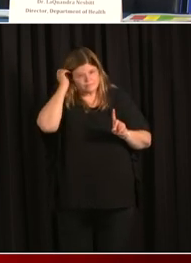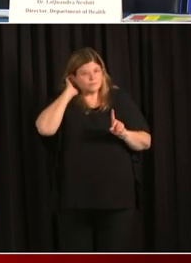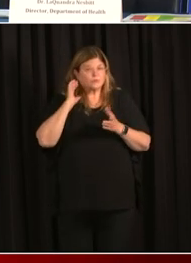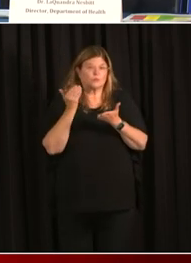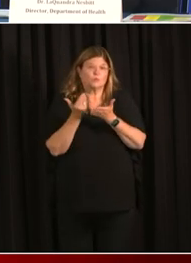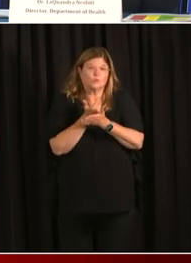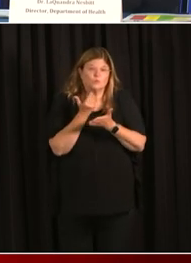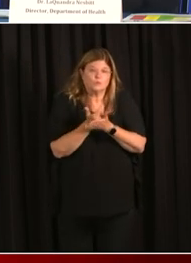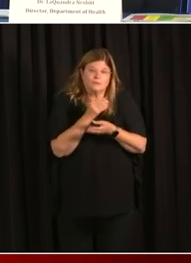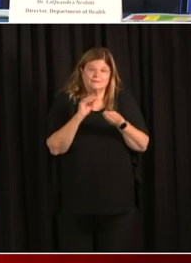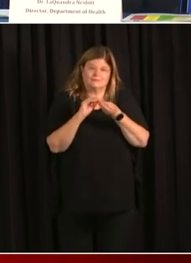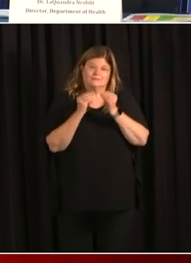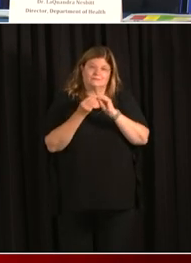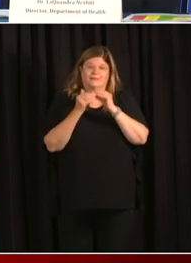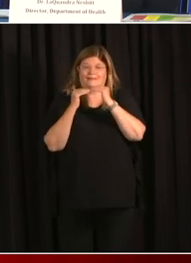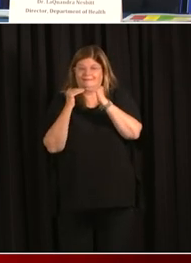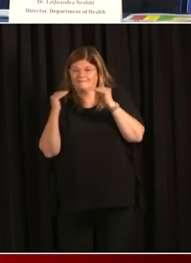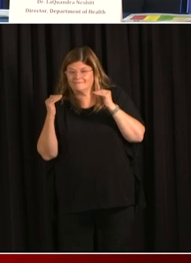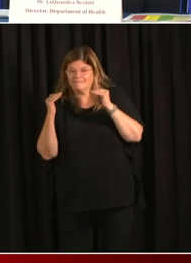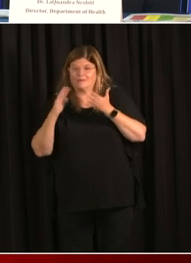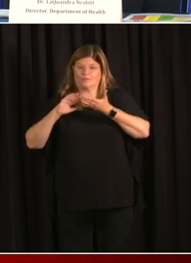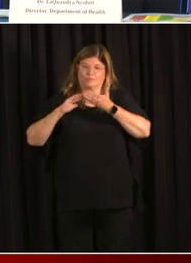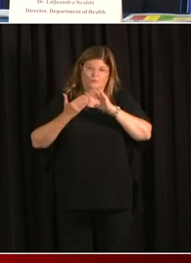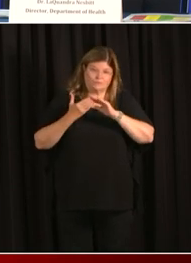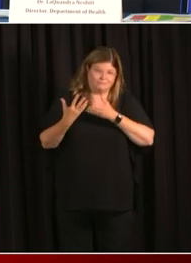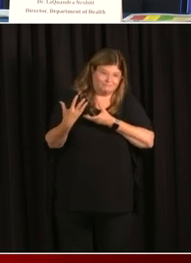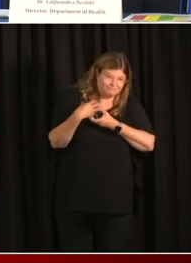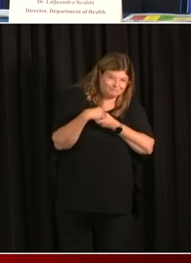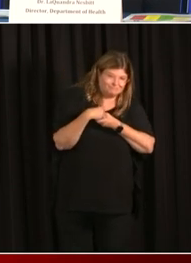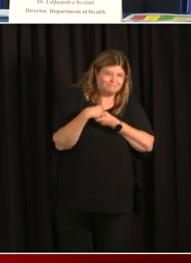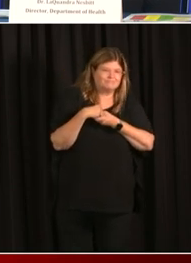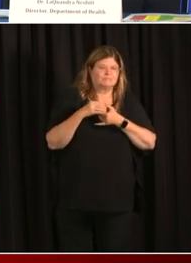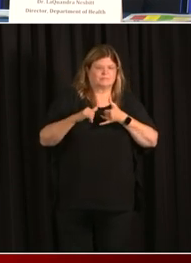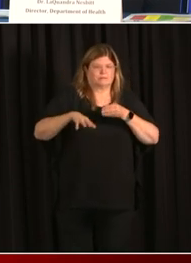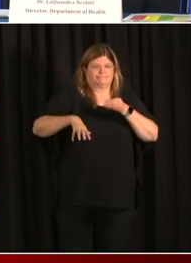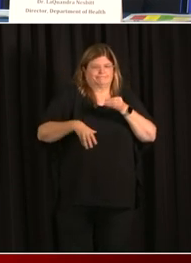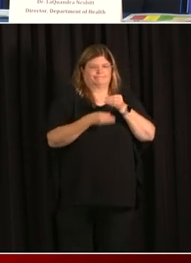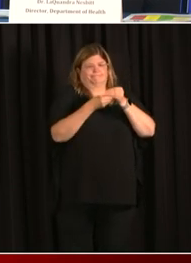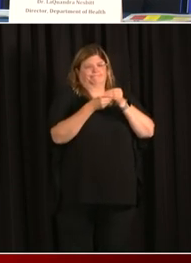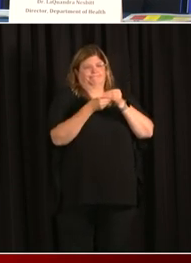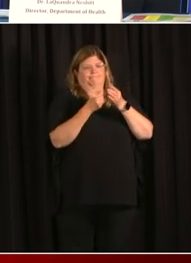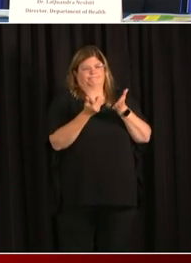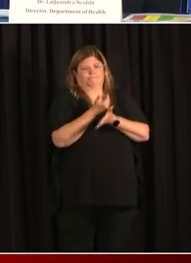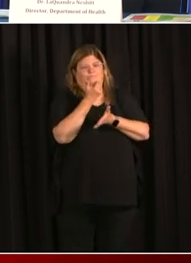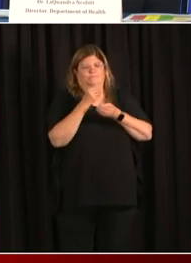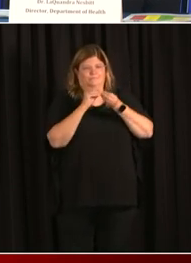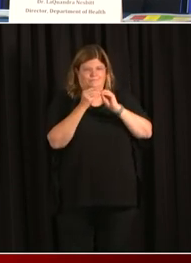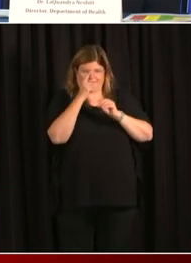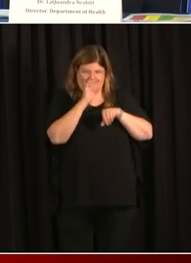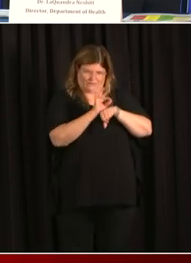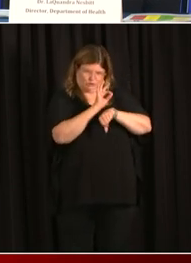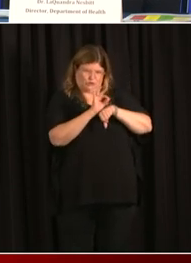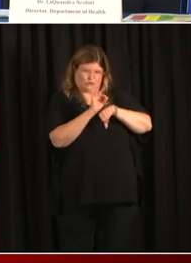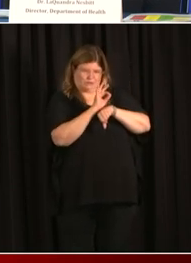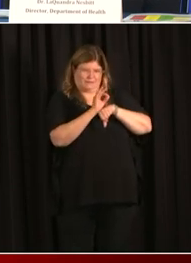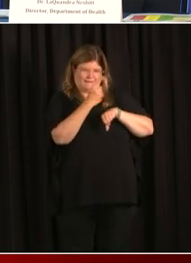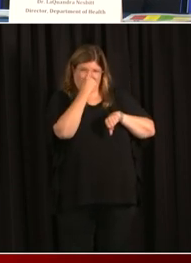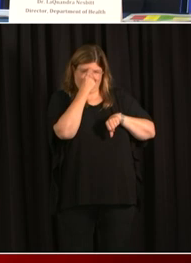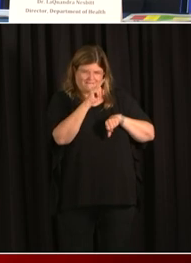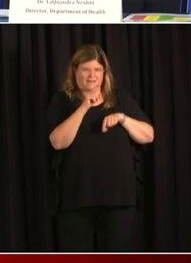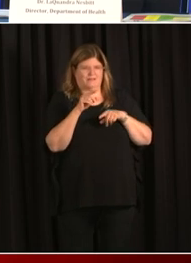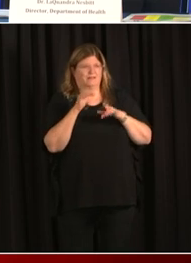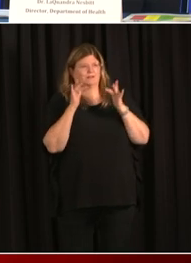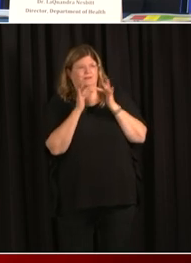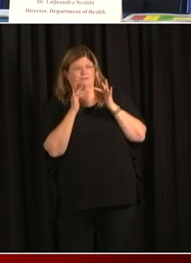of engagement or community engagement, are additional metrics that are a function of contact tracing. We